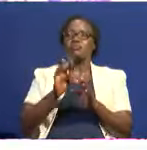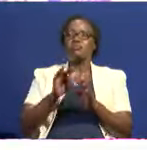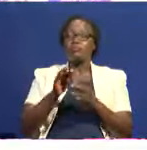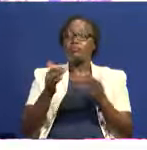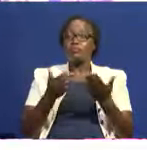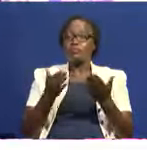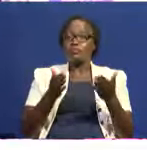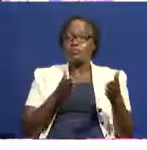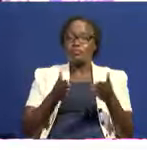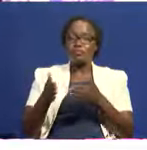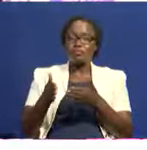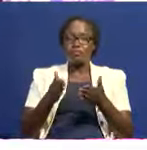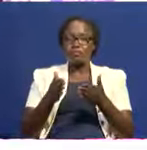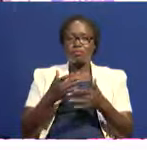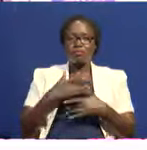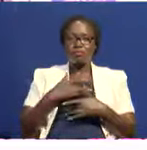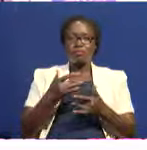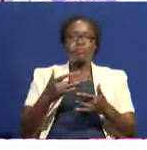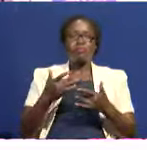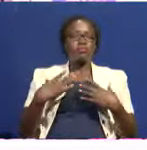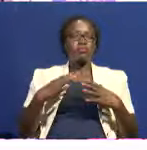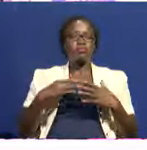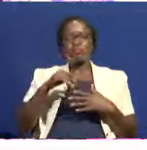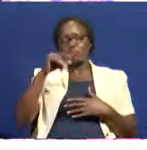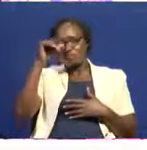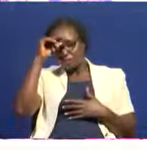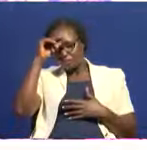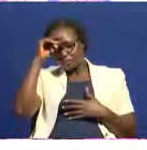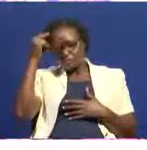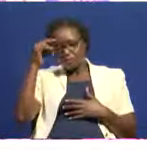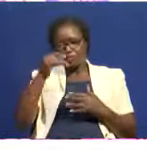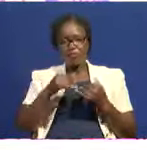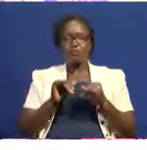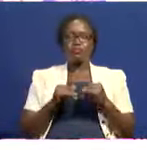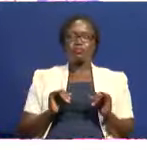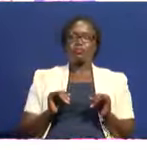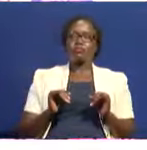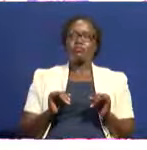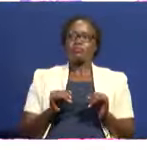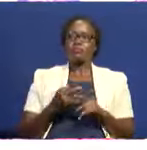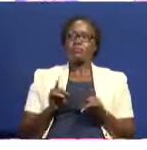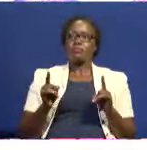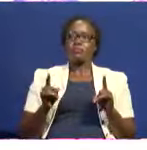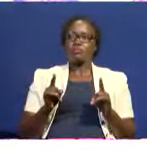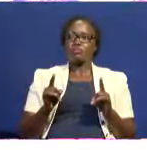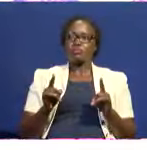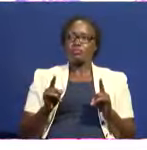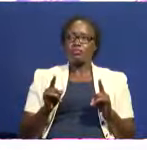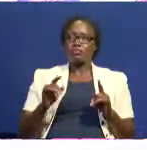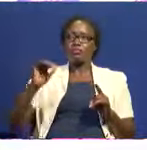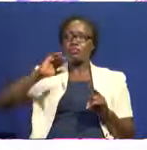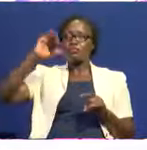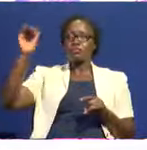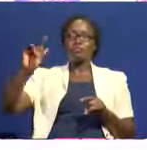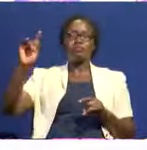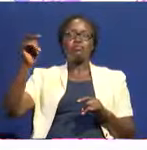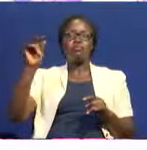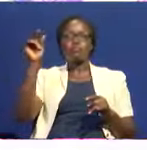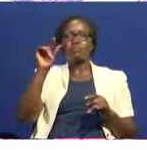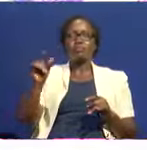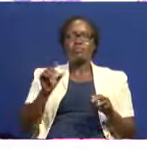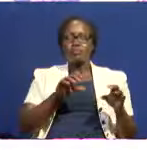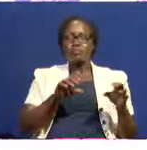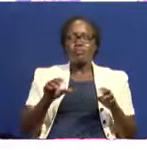we can channel the interests and priorities of our people, the government, for actualization. Instead, the Mount Kenya region has